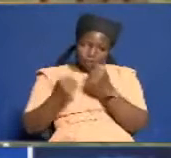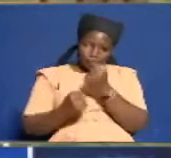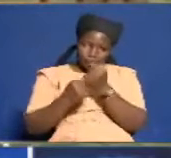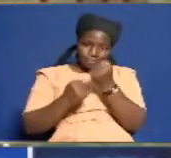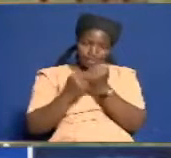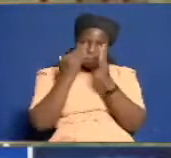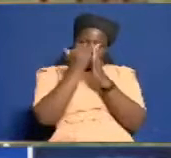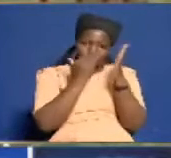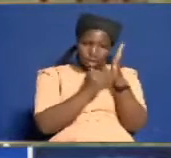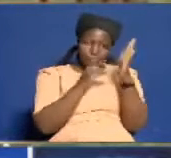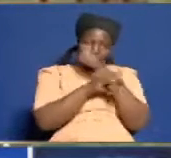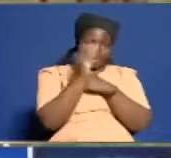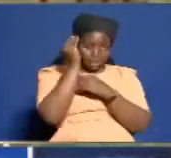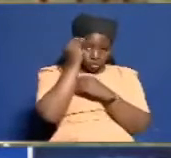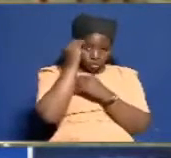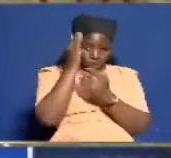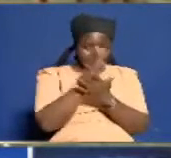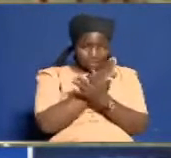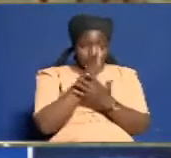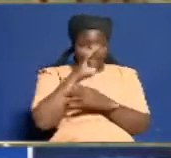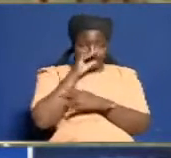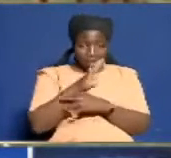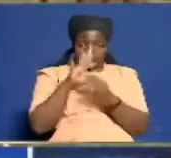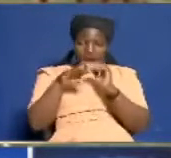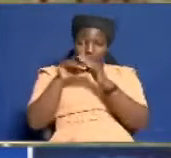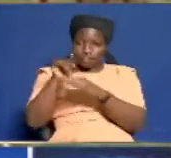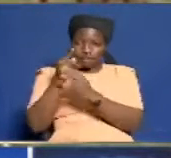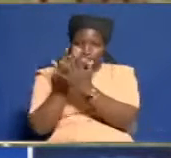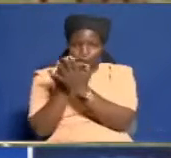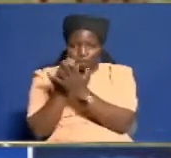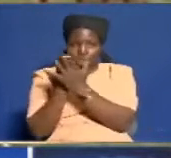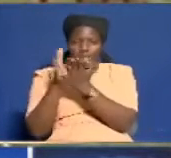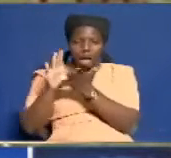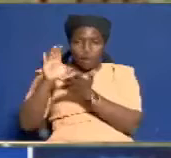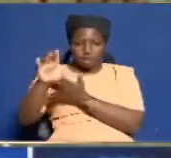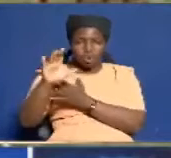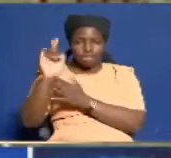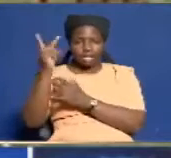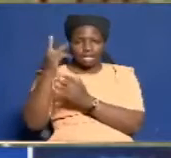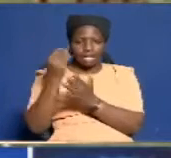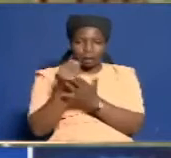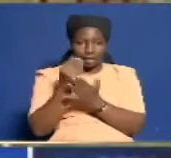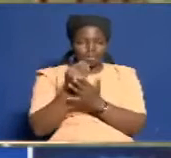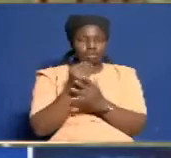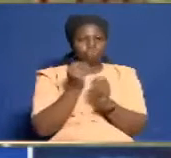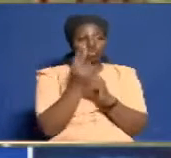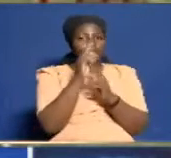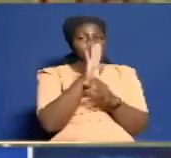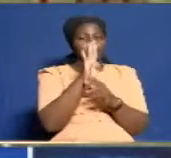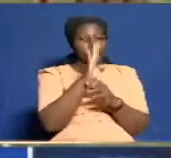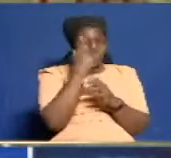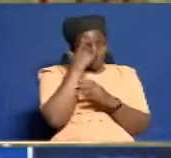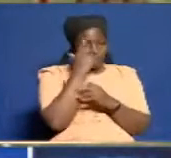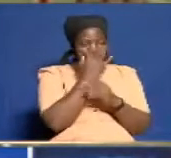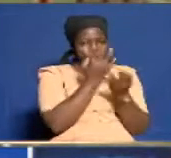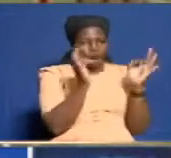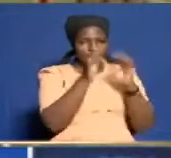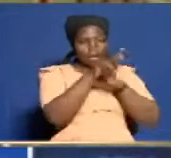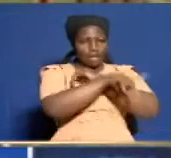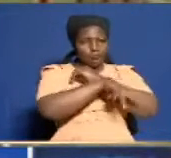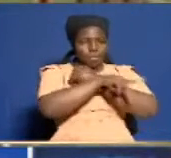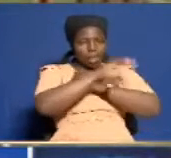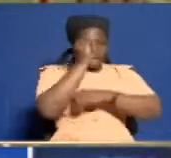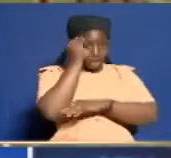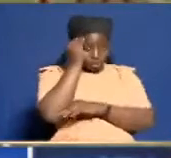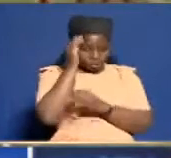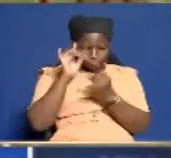sector. Mr. Speaker, out of the proposed allocation, Kenya shilling 12 billion will cater for free primary education, Kenya